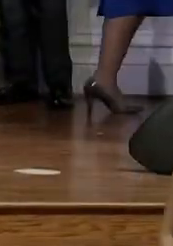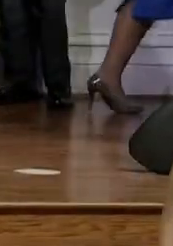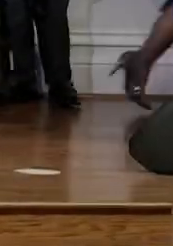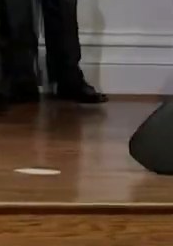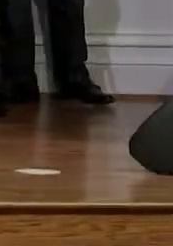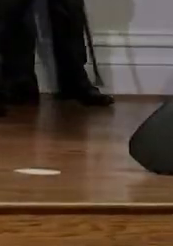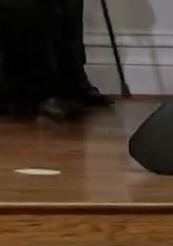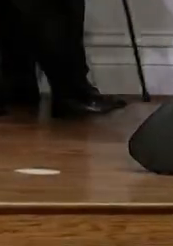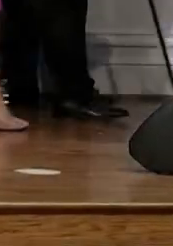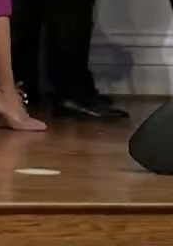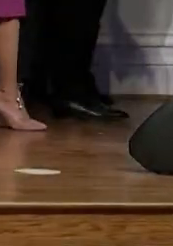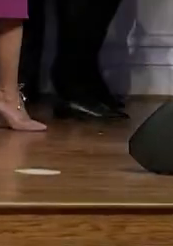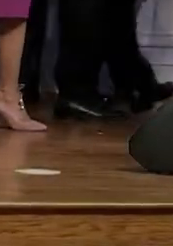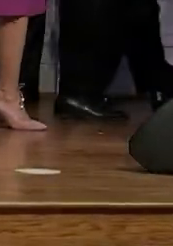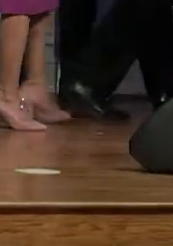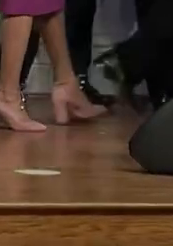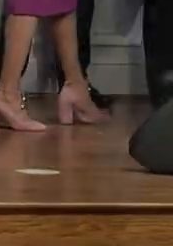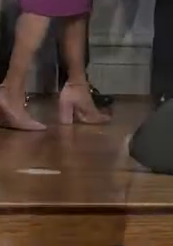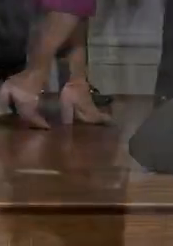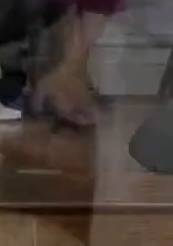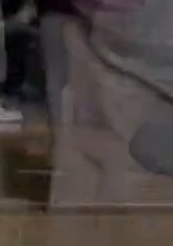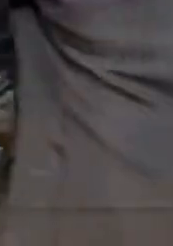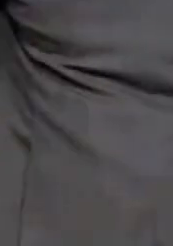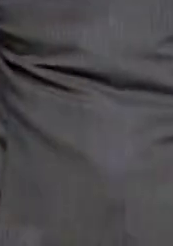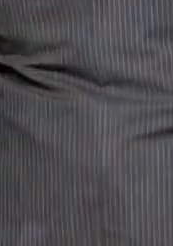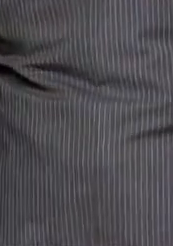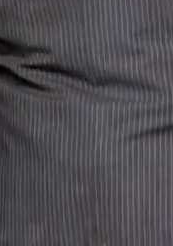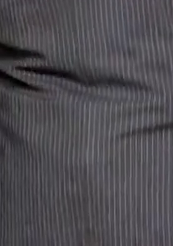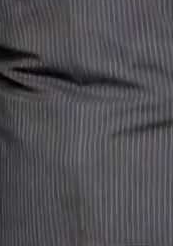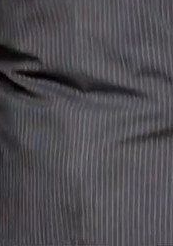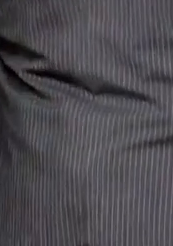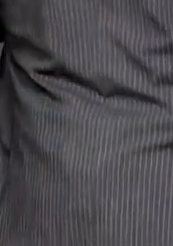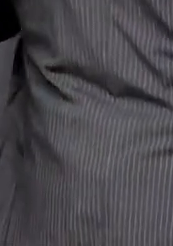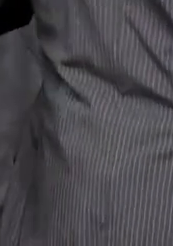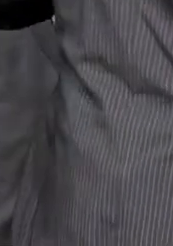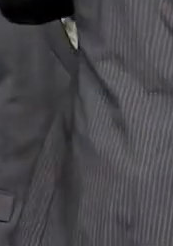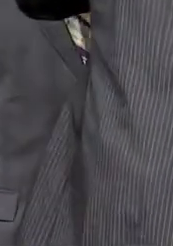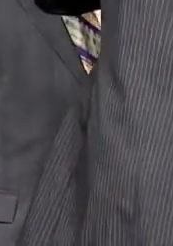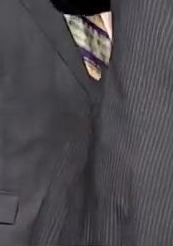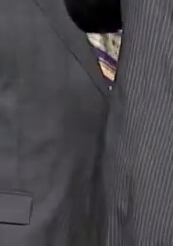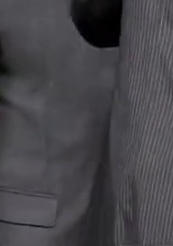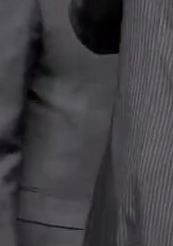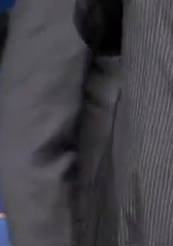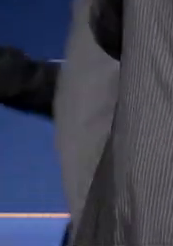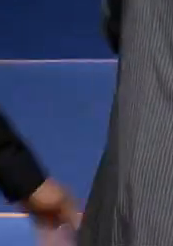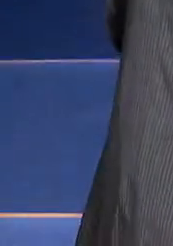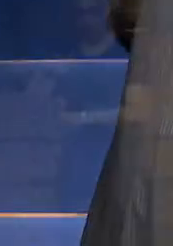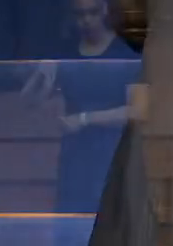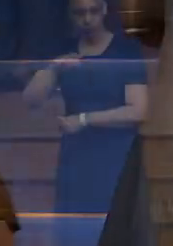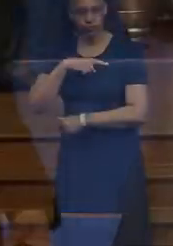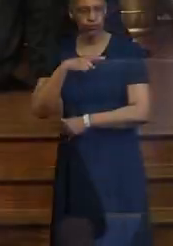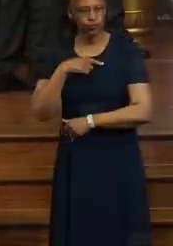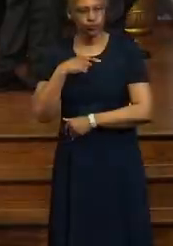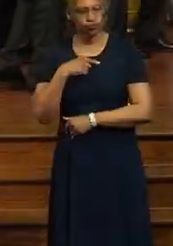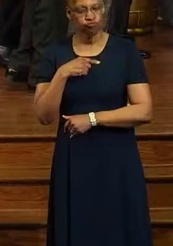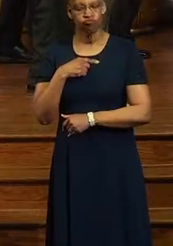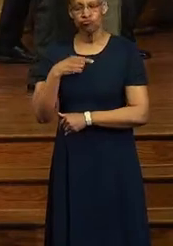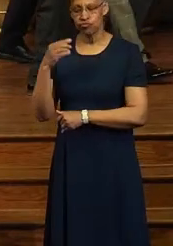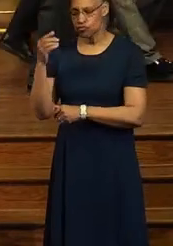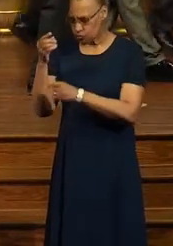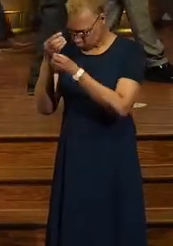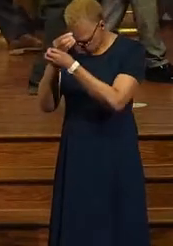Praise the Lord. Thank you, church, for praying for Michael. And we will keep abreast of his goings and comings, and we'll